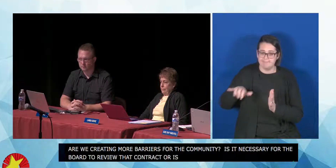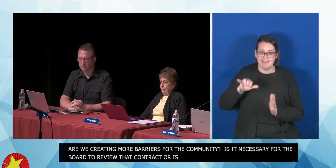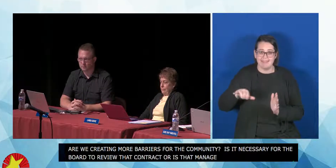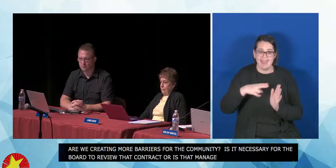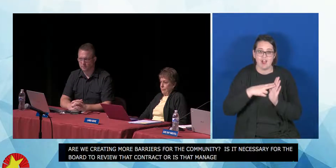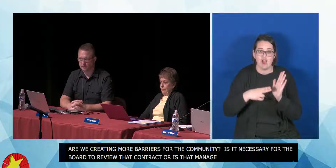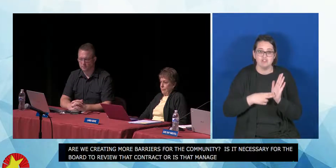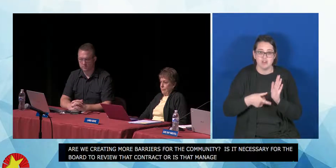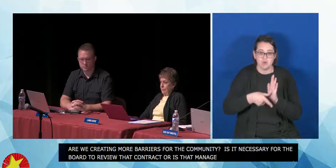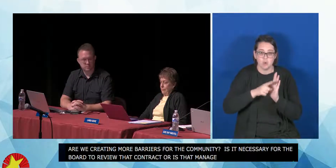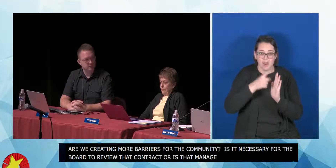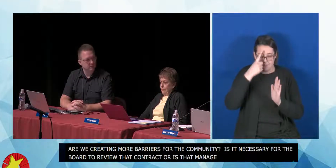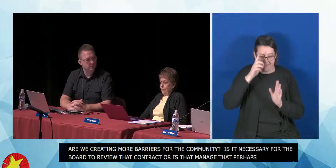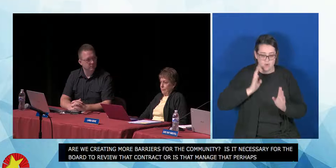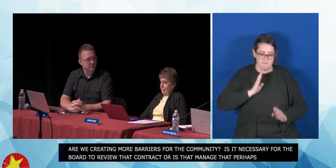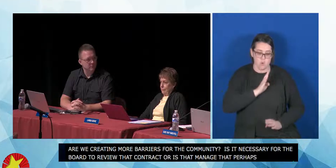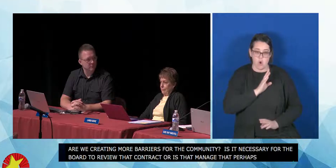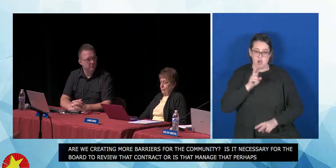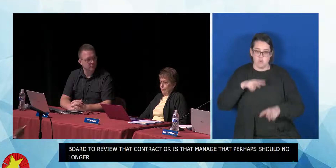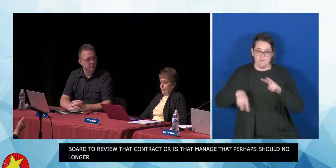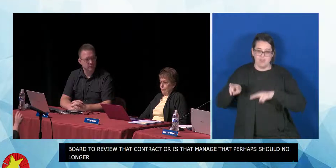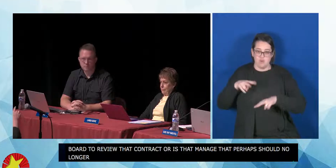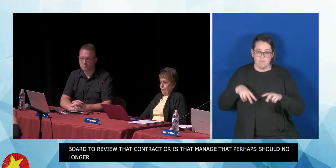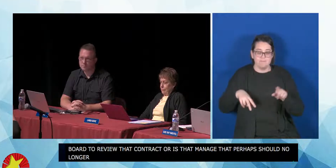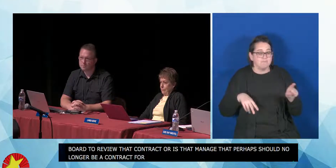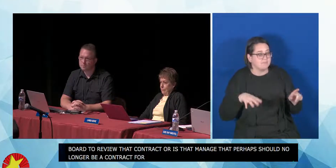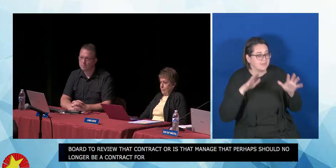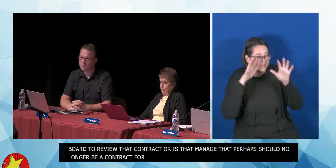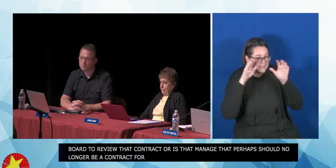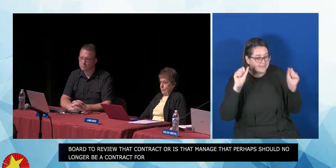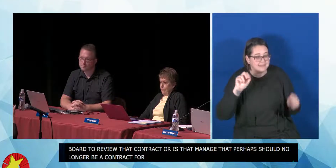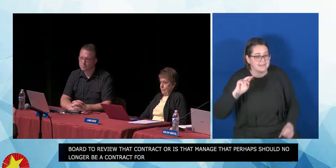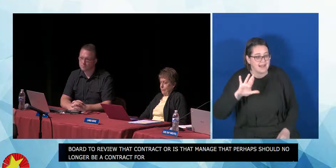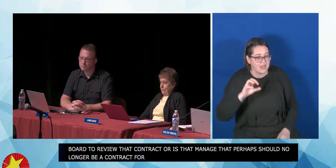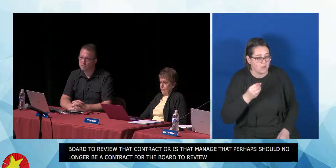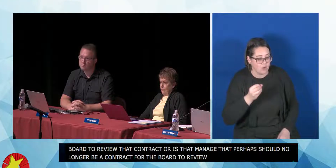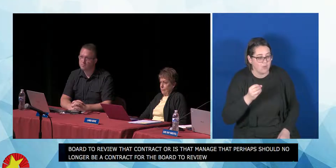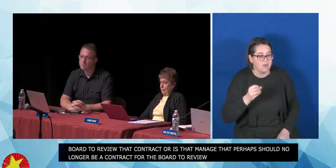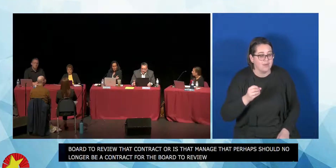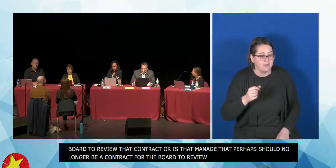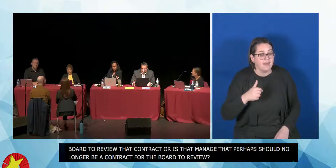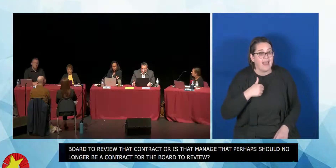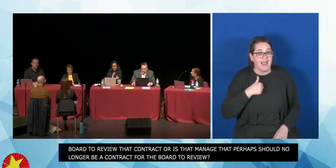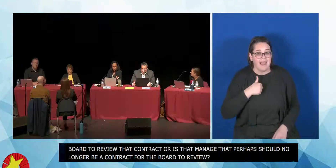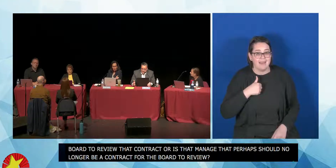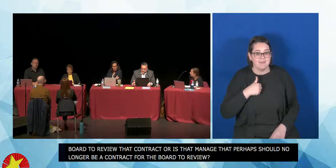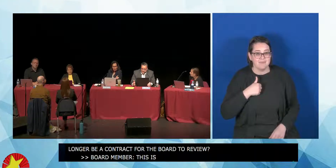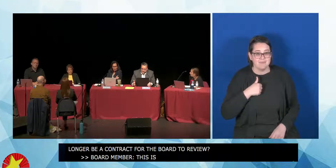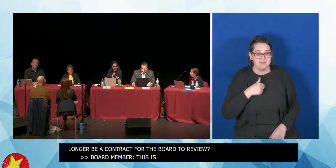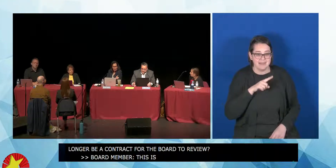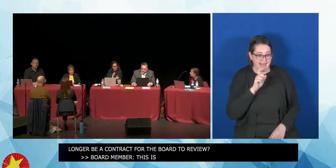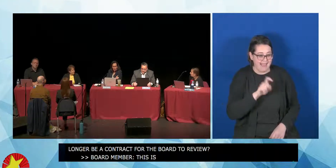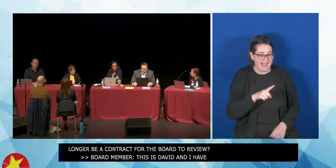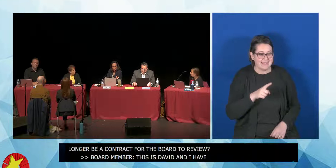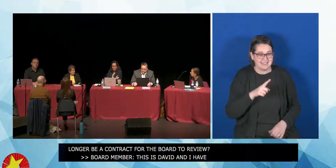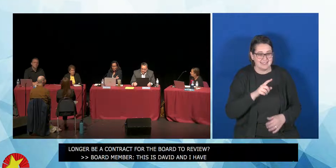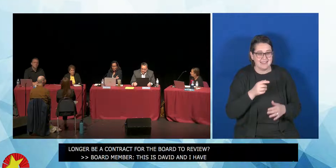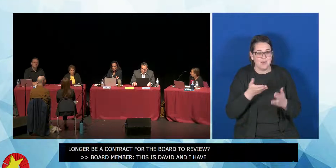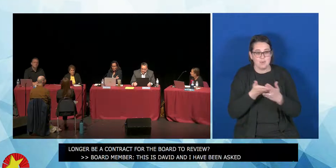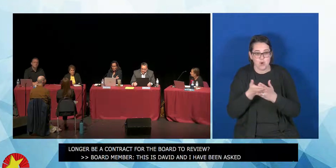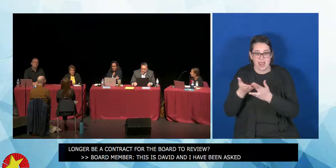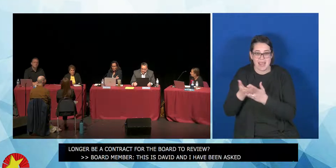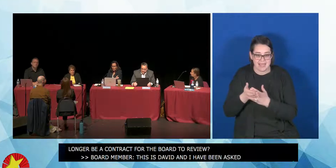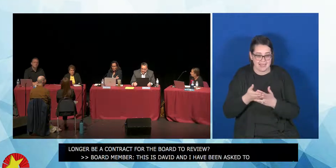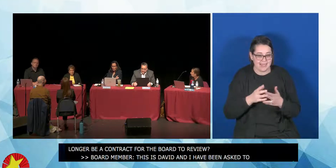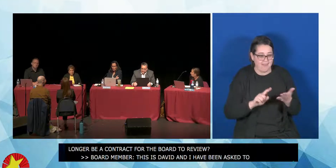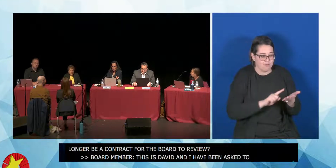for the board to review that policy? PV, this is David. I've been asked to give breaks every hour and 15 minutes this meeting